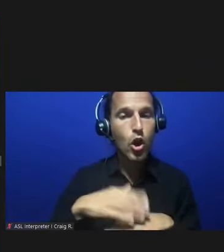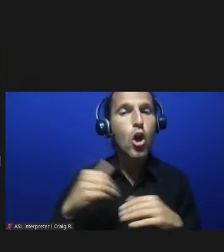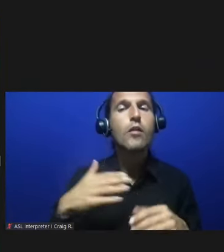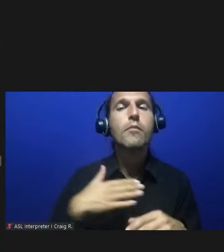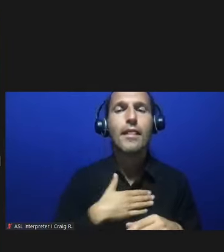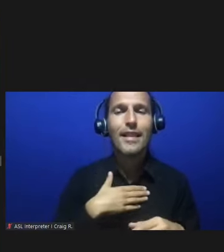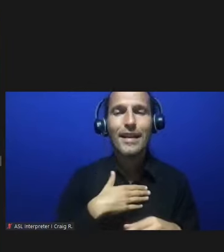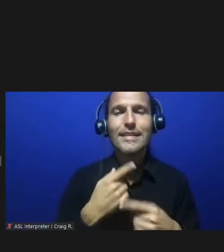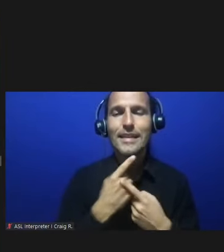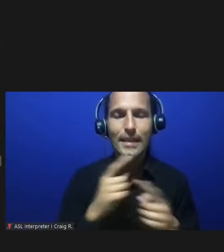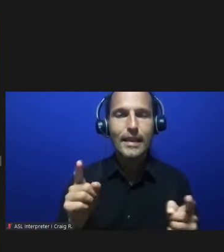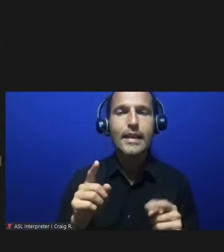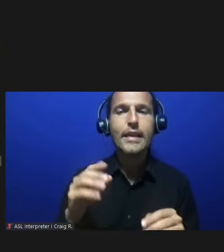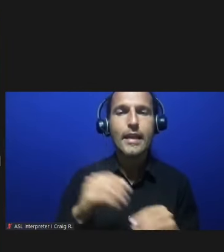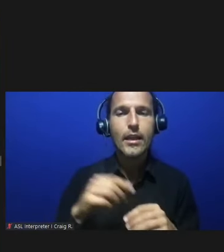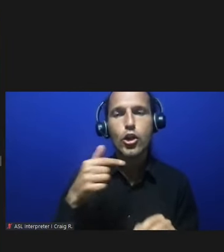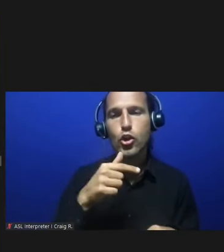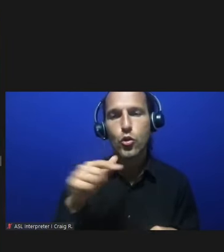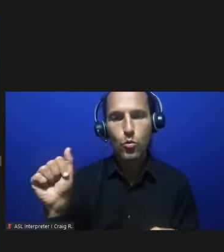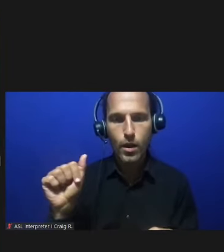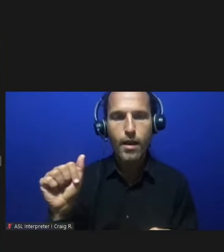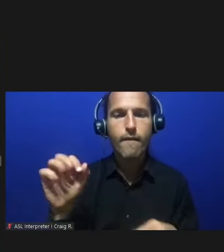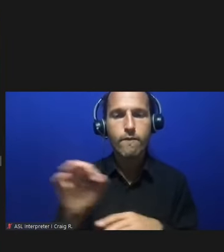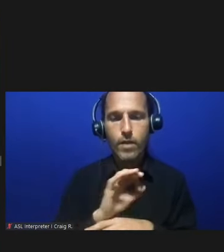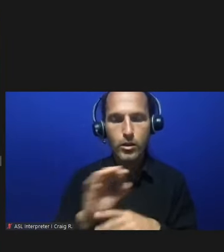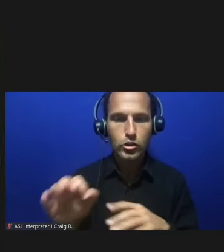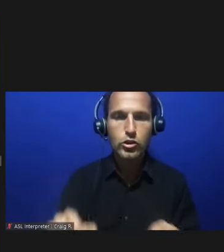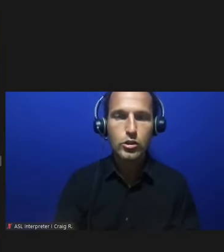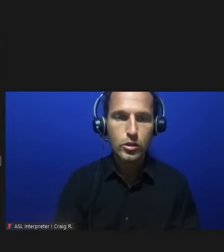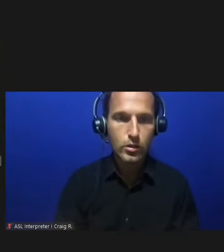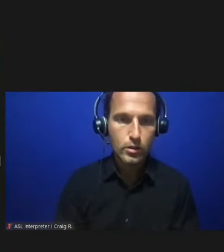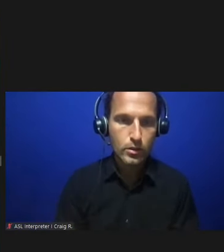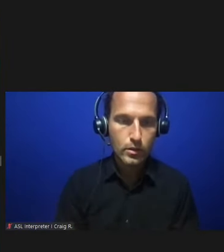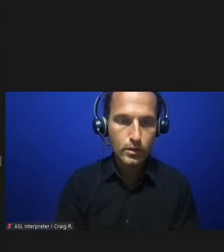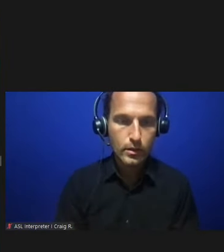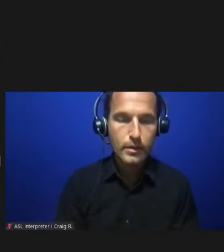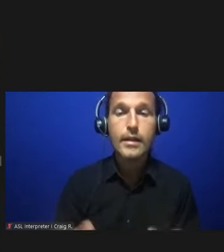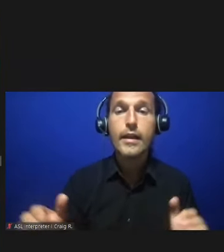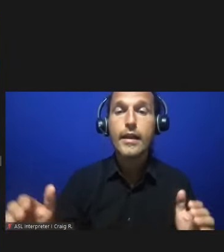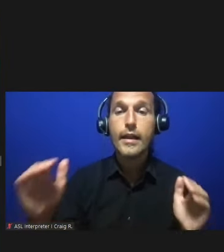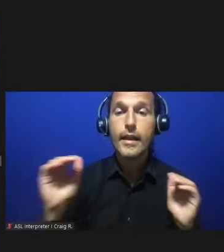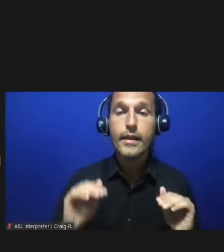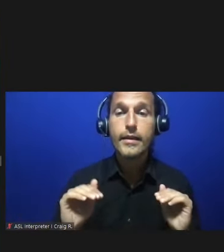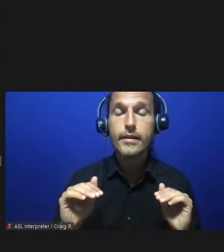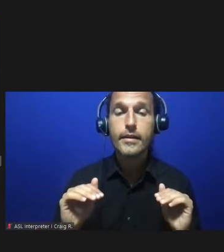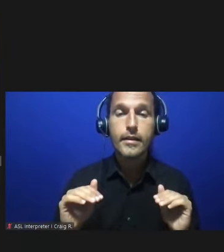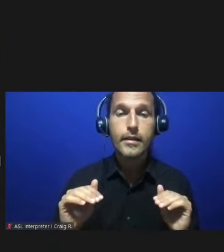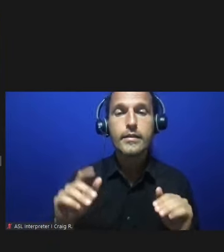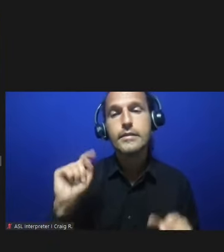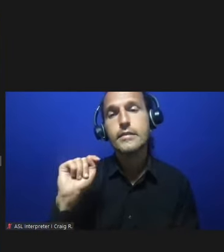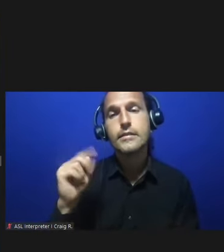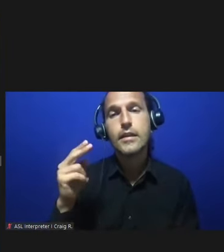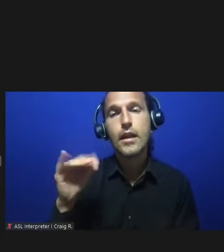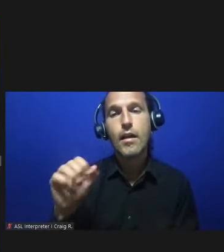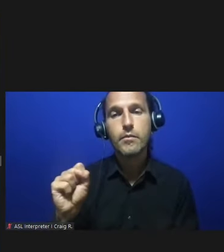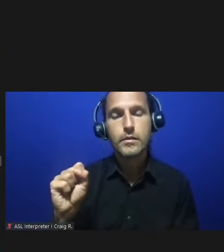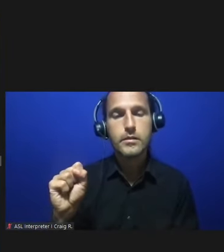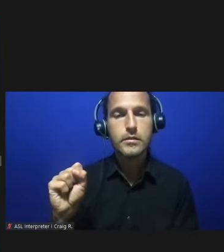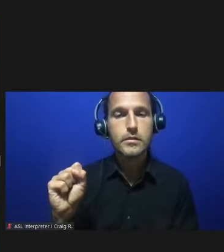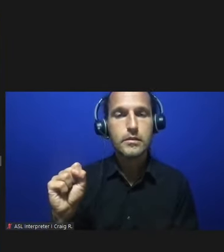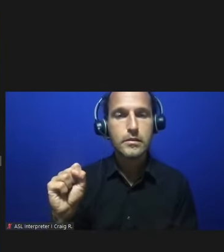please indicate this in the Q&A function. The next speaker is Thomas